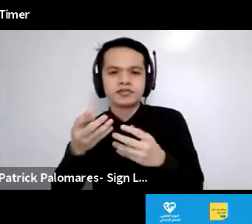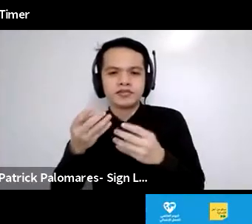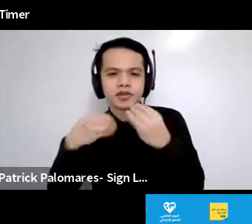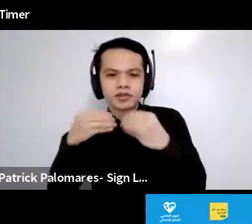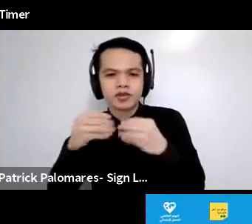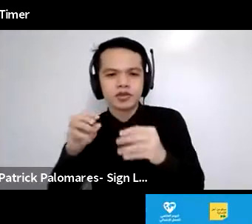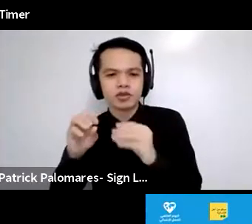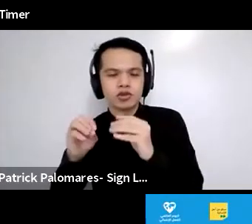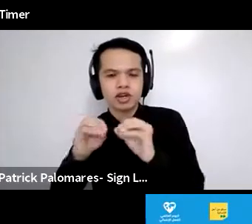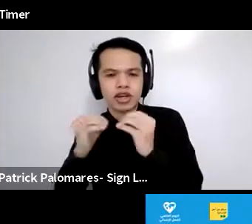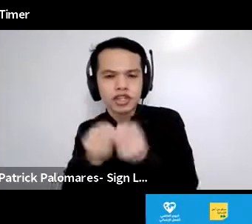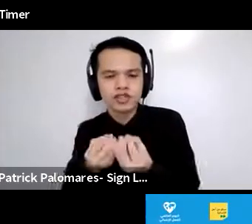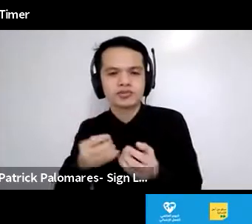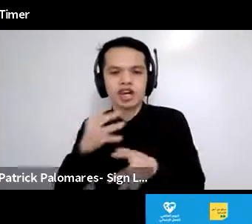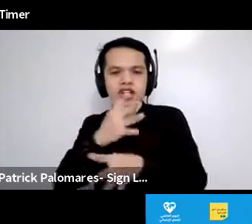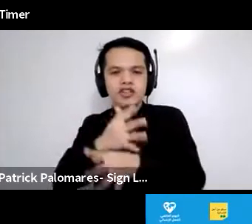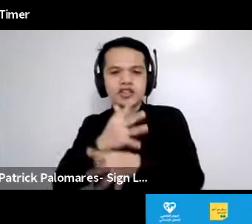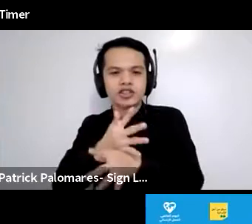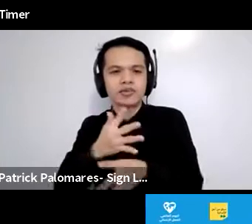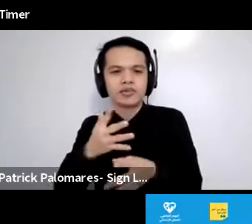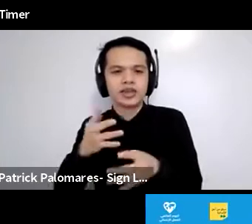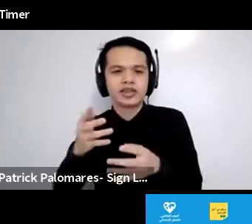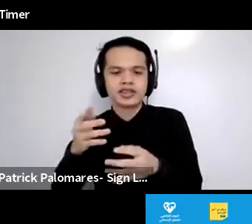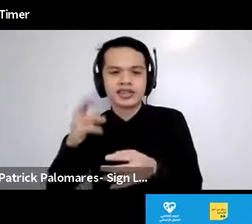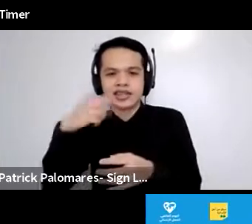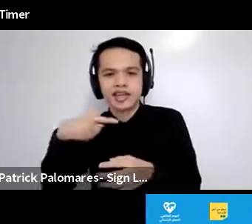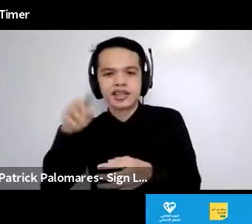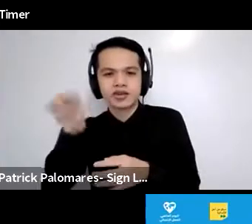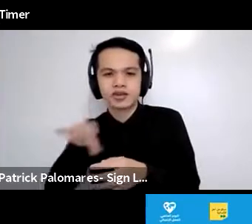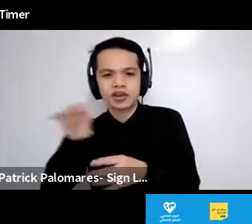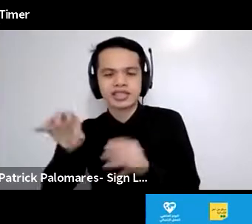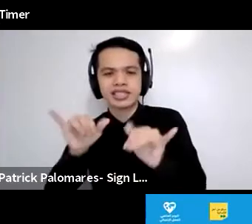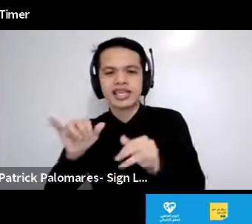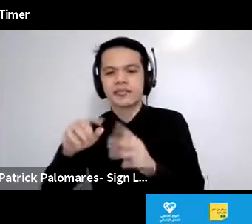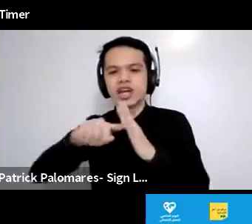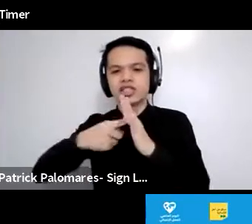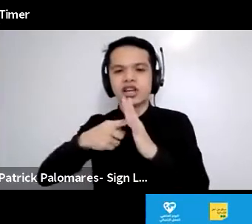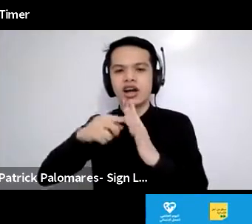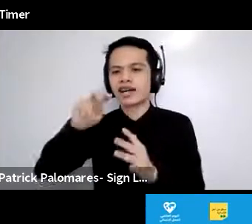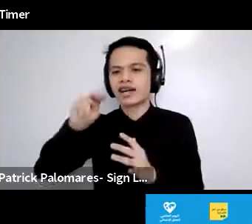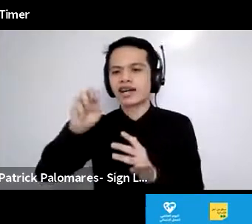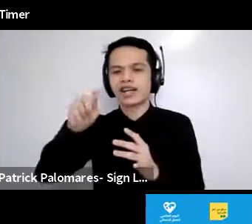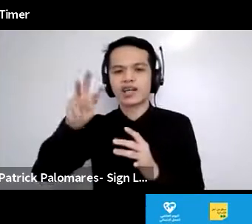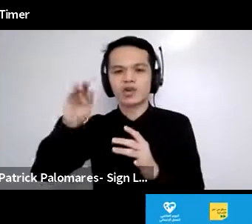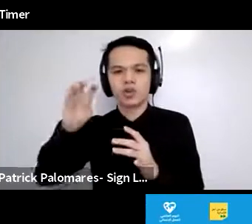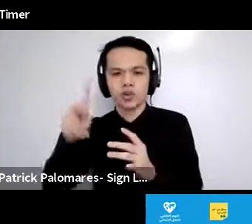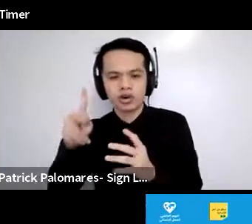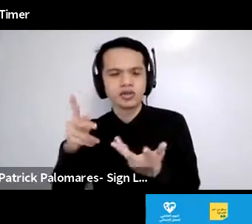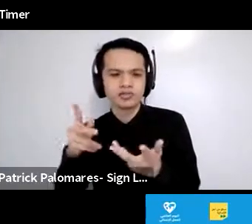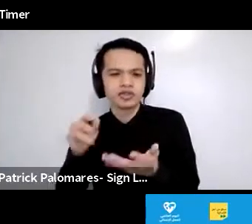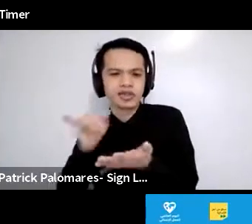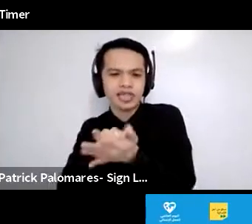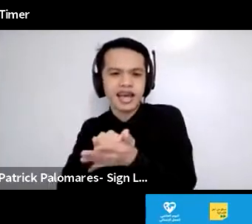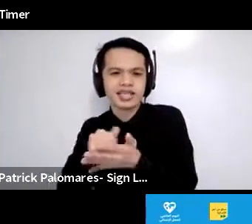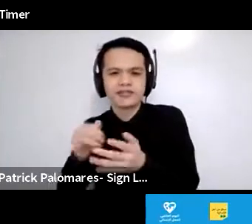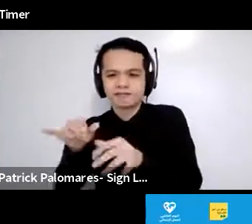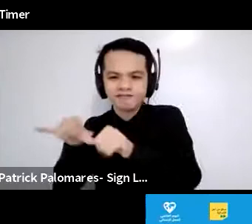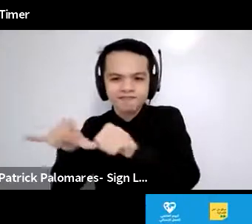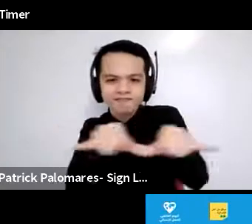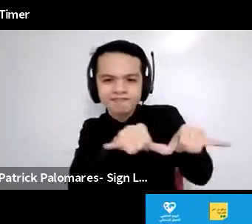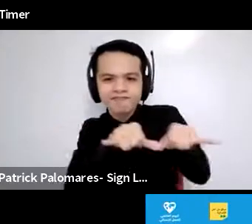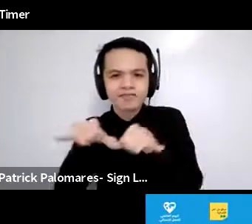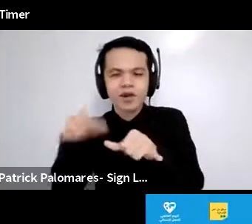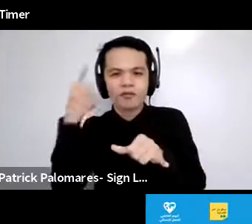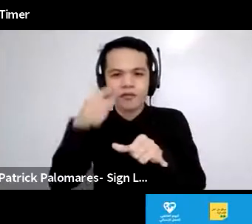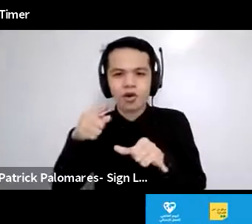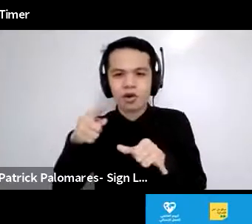German Red Cross, and START Network. So we wanted to really mainstream, you know, AA, not just a pilot initiative,